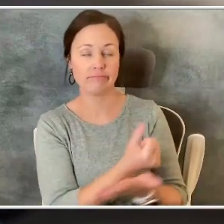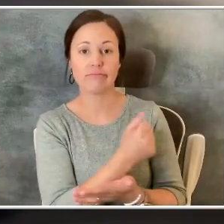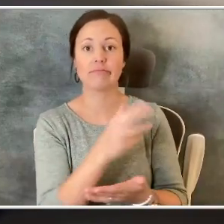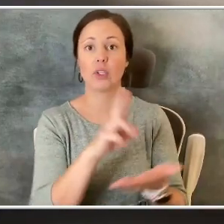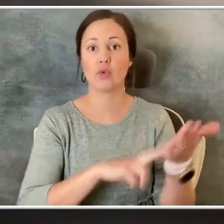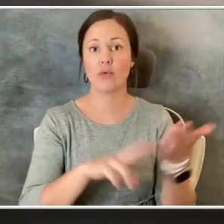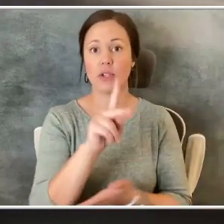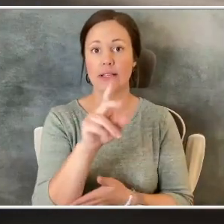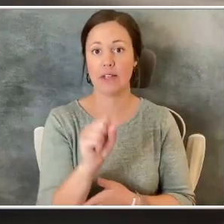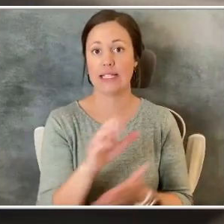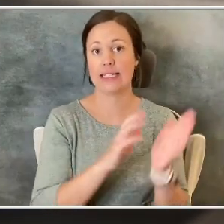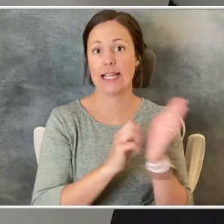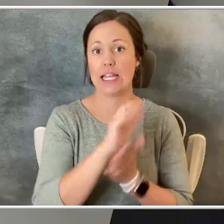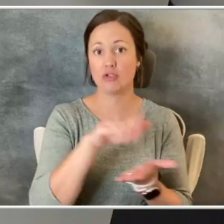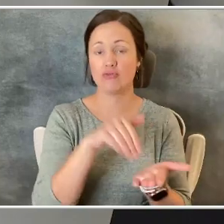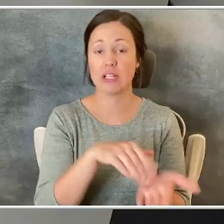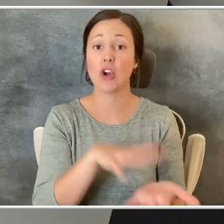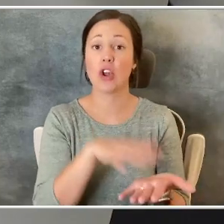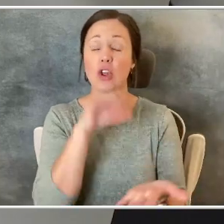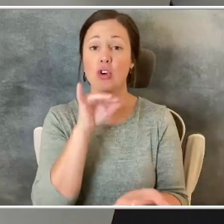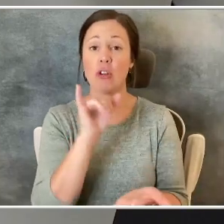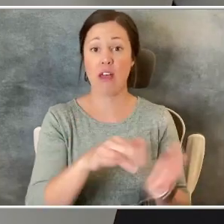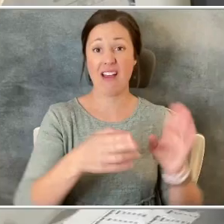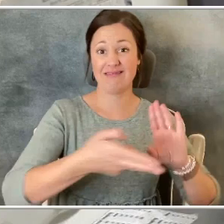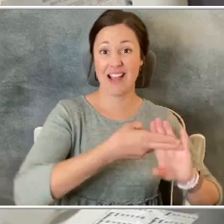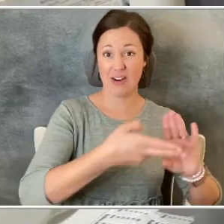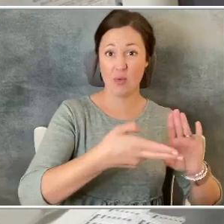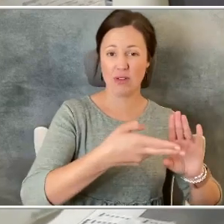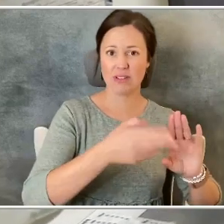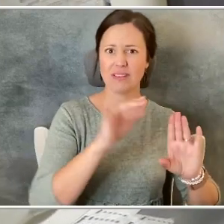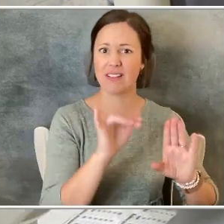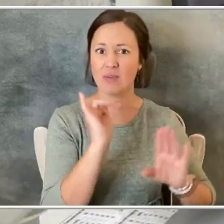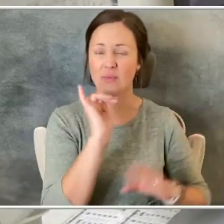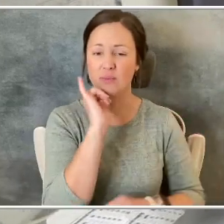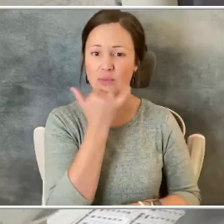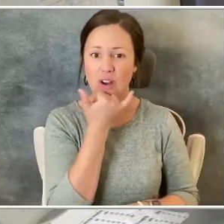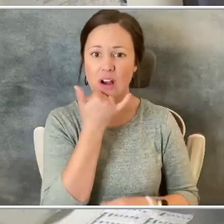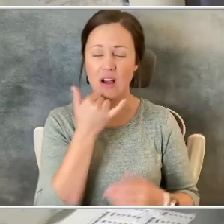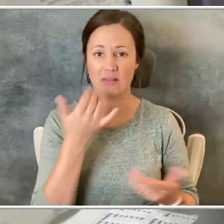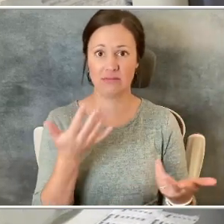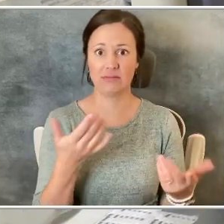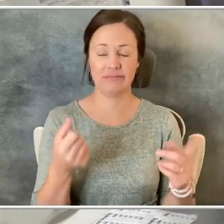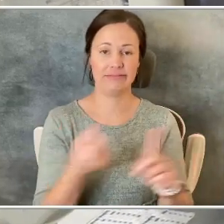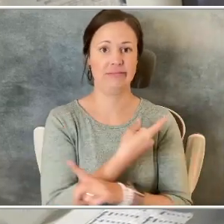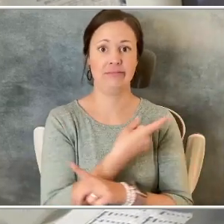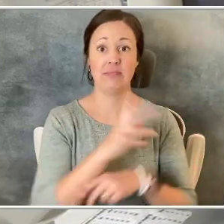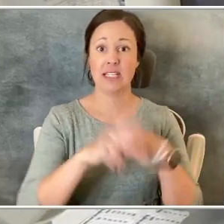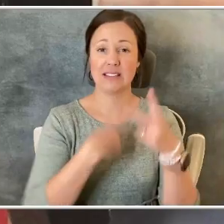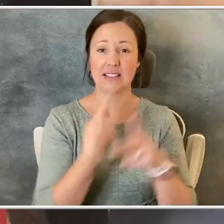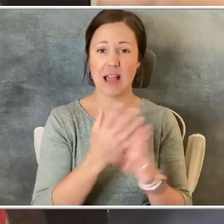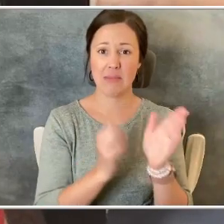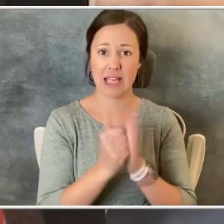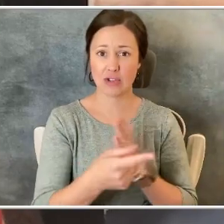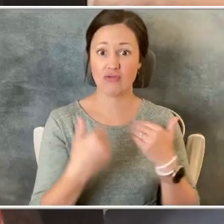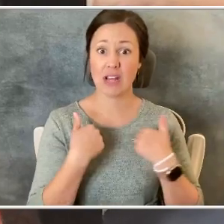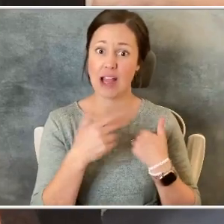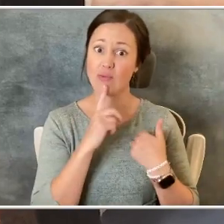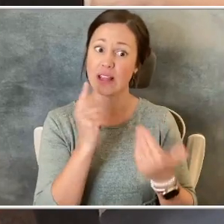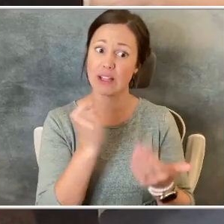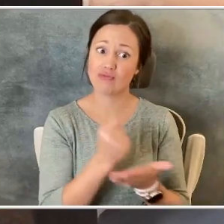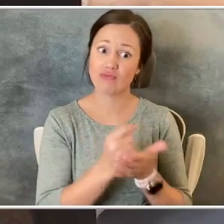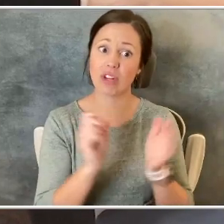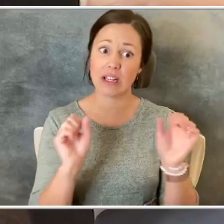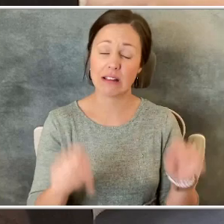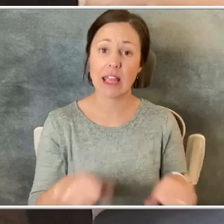when Wendy learned her cancer diagnosis was wrong. The type of cancer she had was very treatable, and in just a few